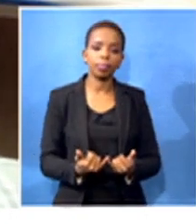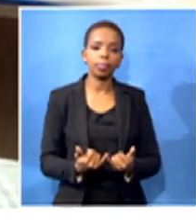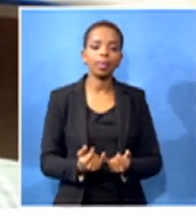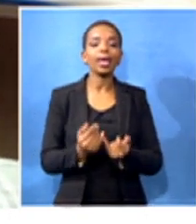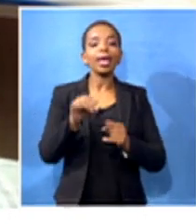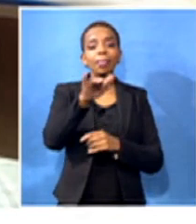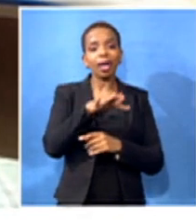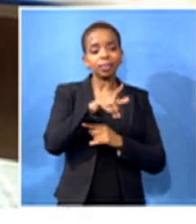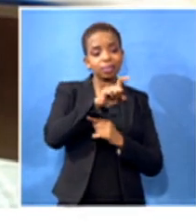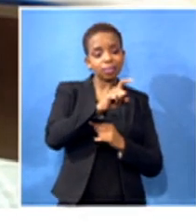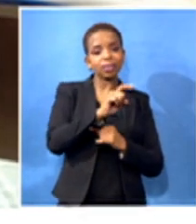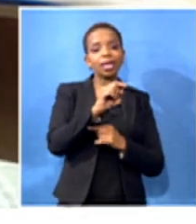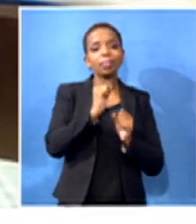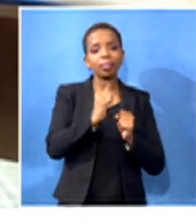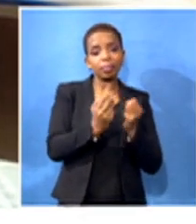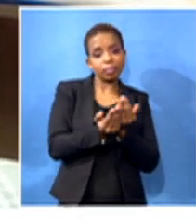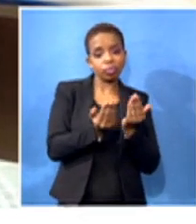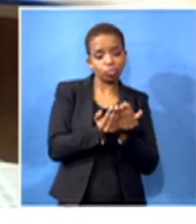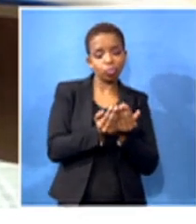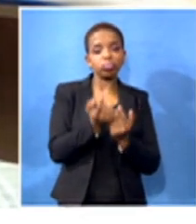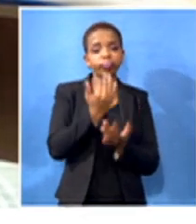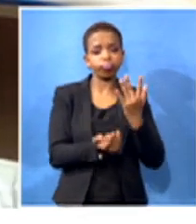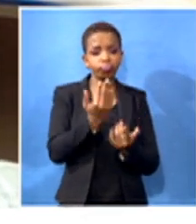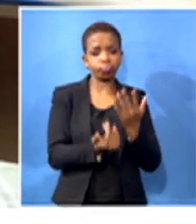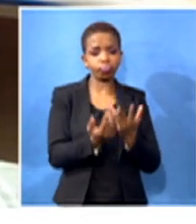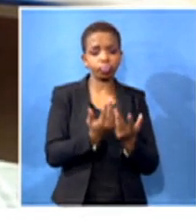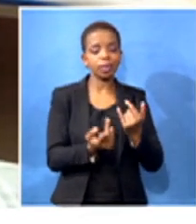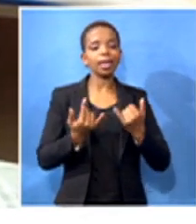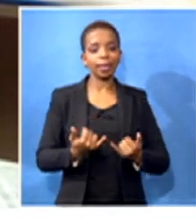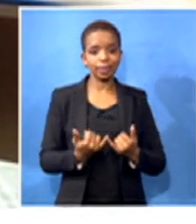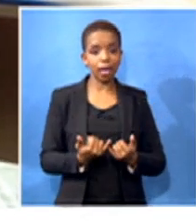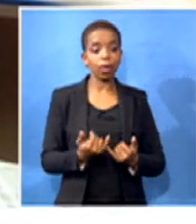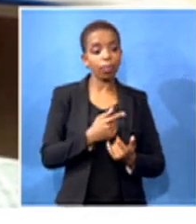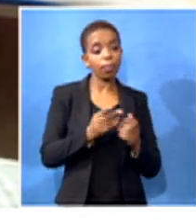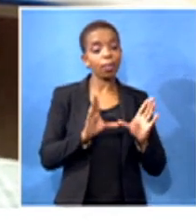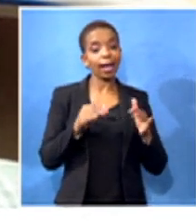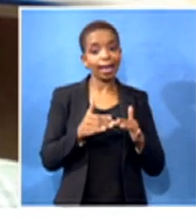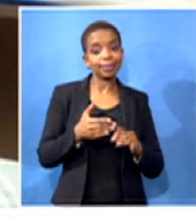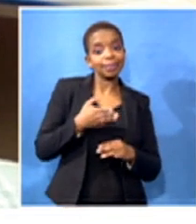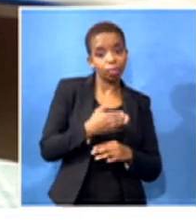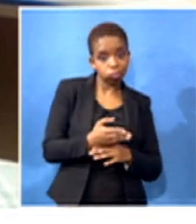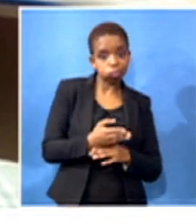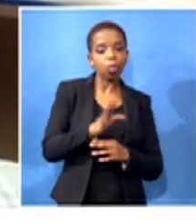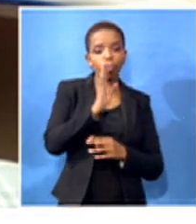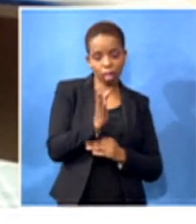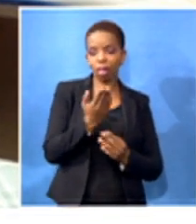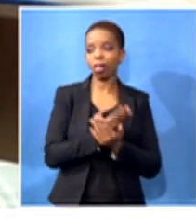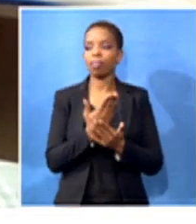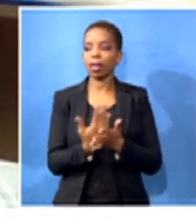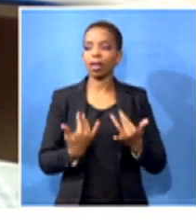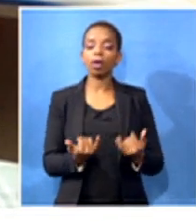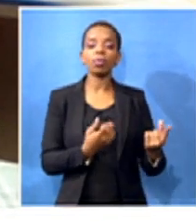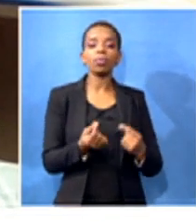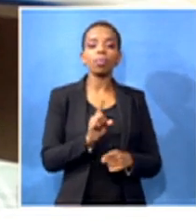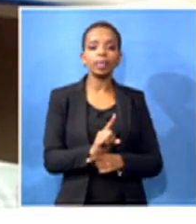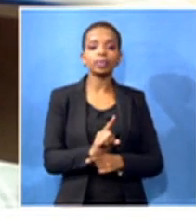Nsiga, at least the current classes that are in existence will be able to